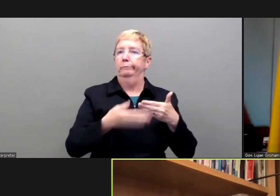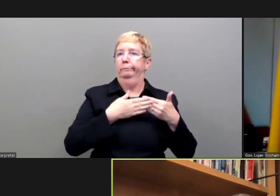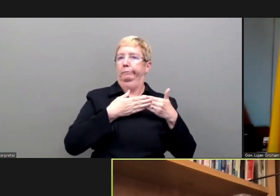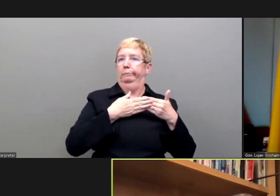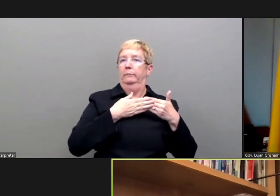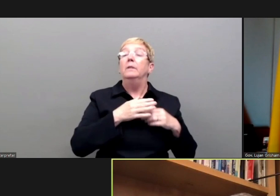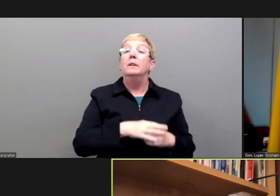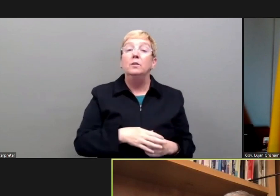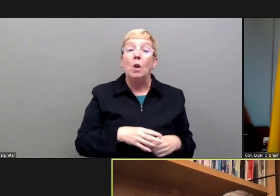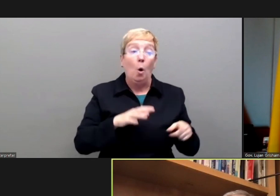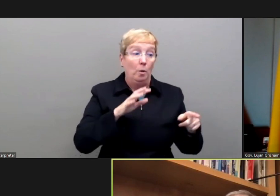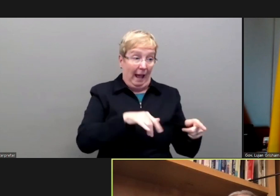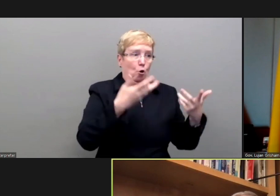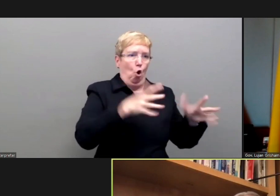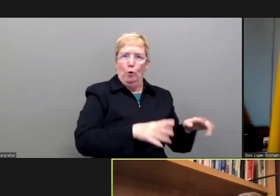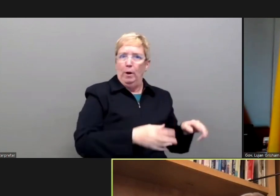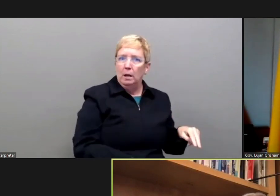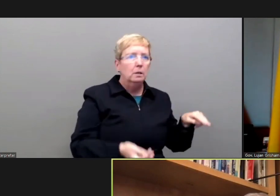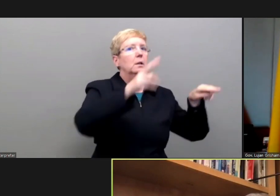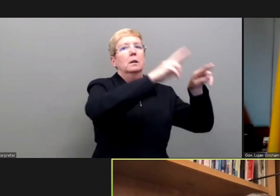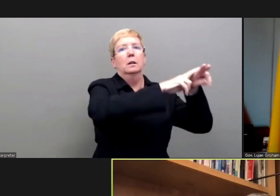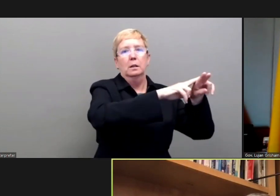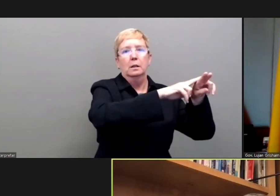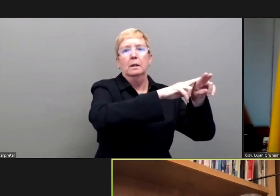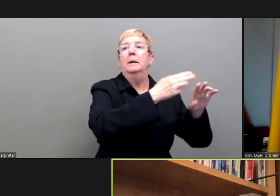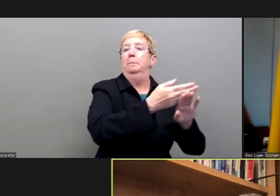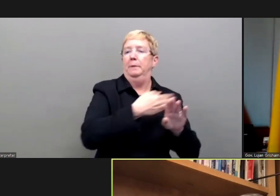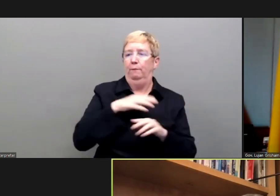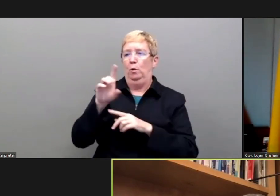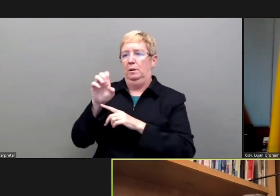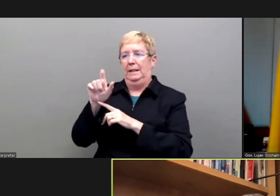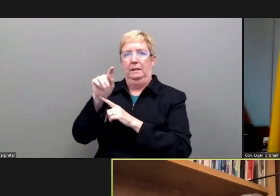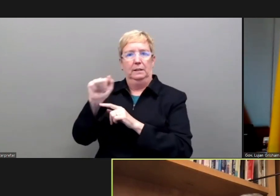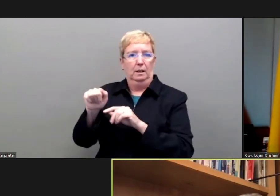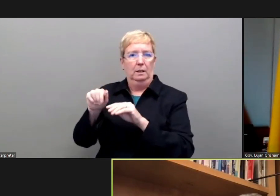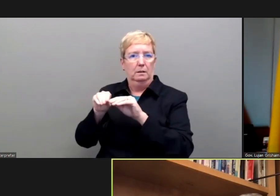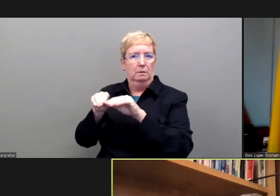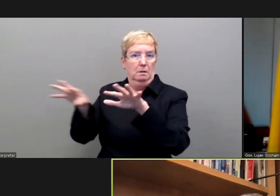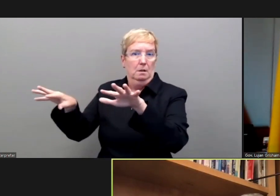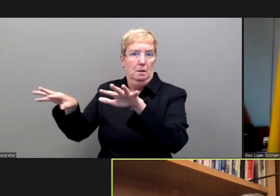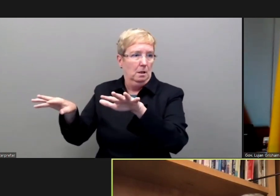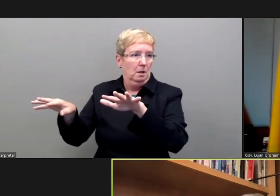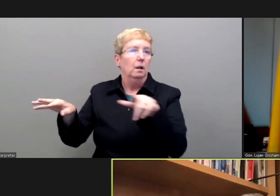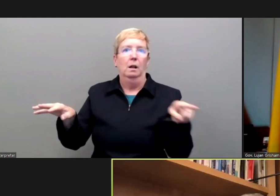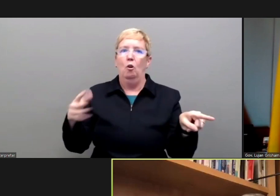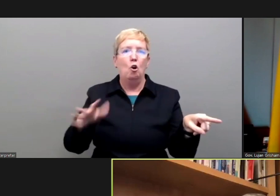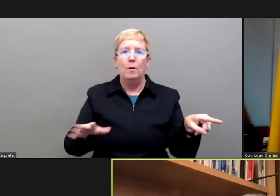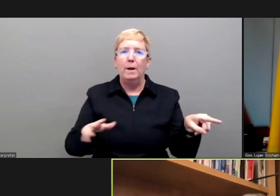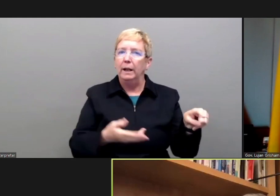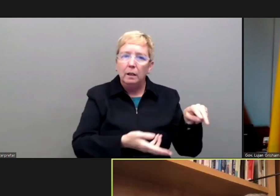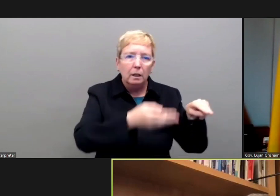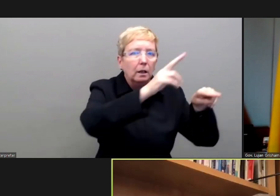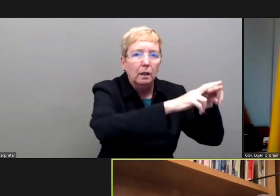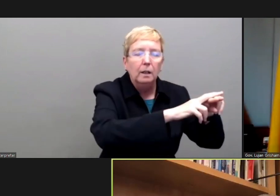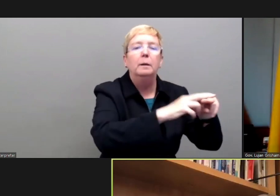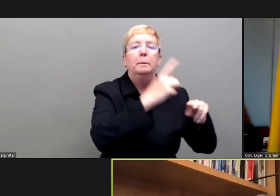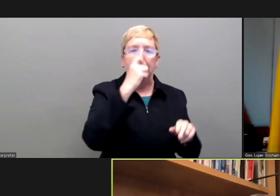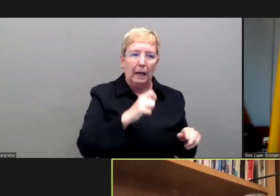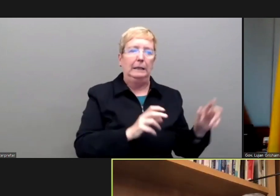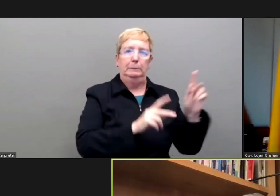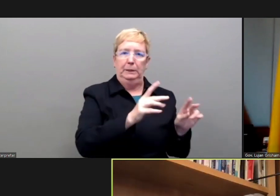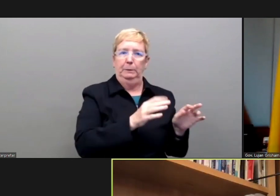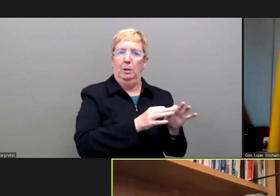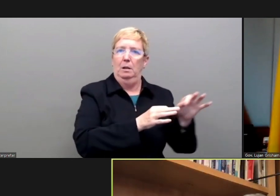Delta broke loose than it was, a year and a half ago before the pandemic started, because of this